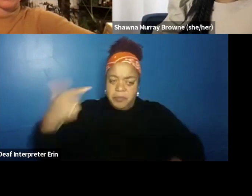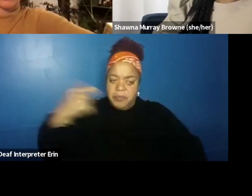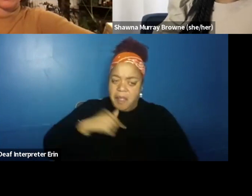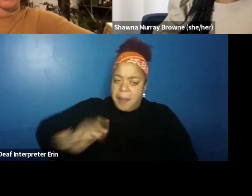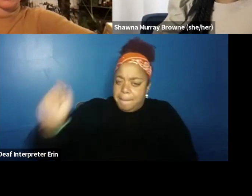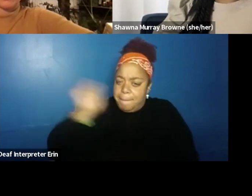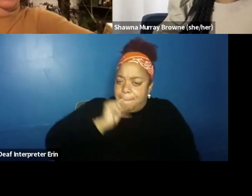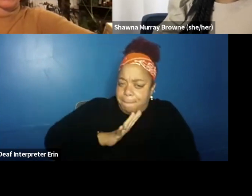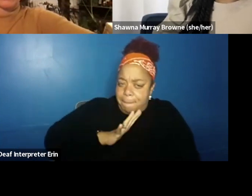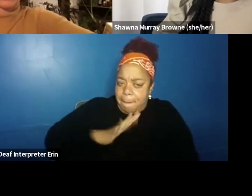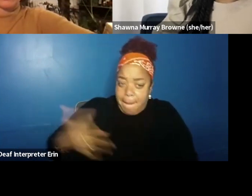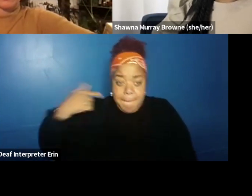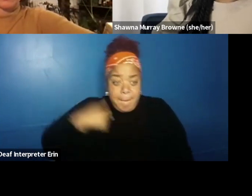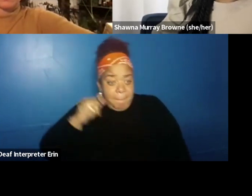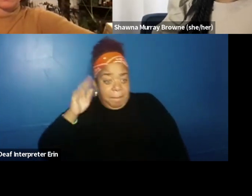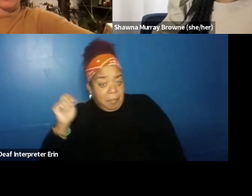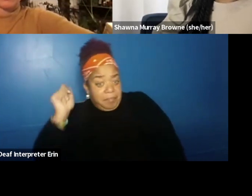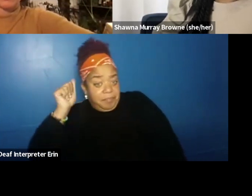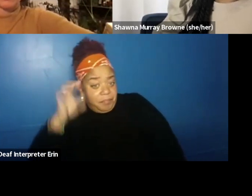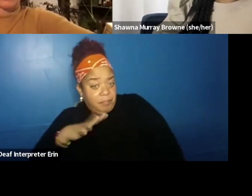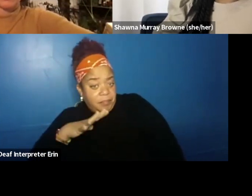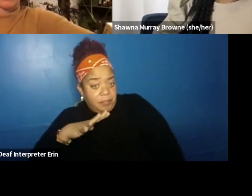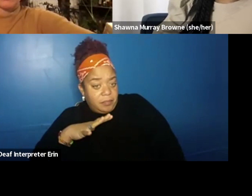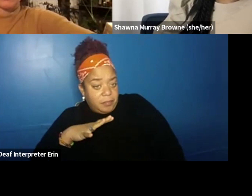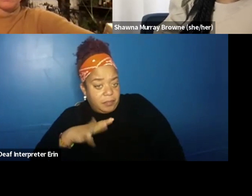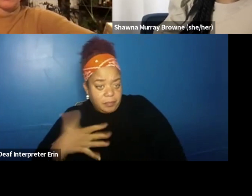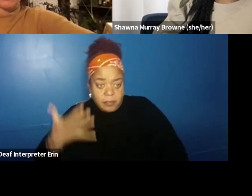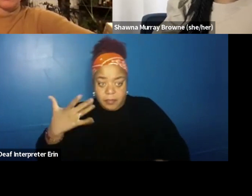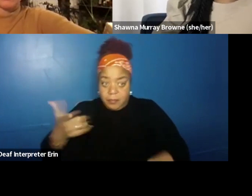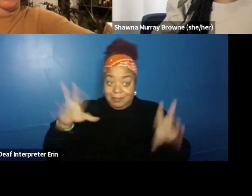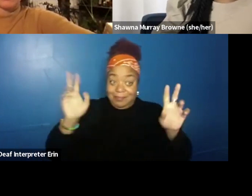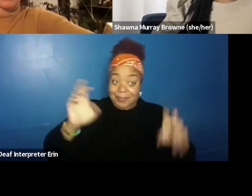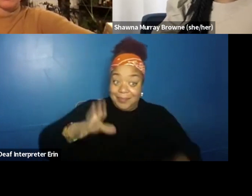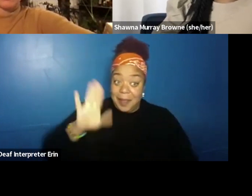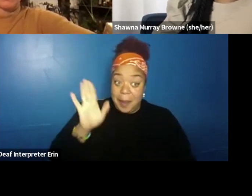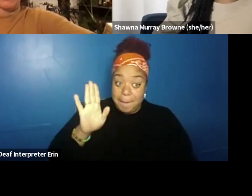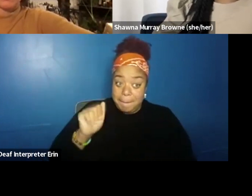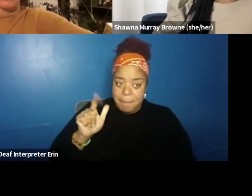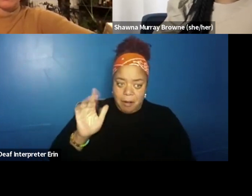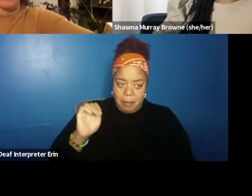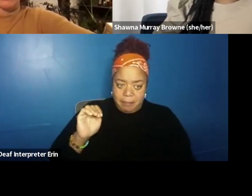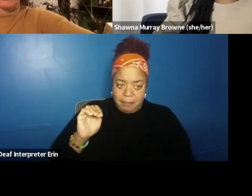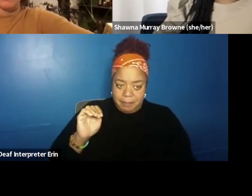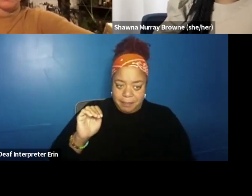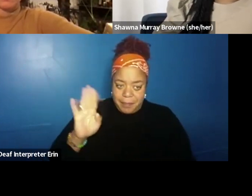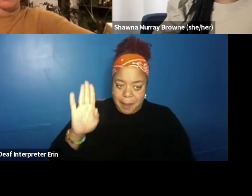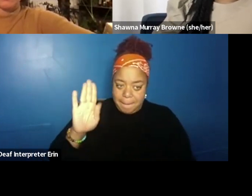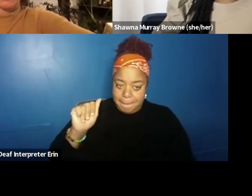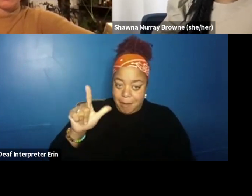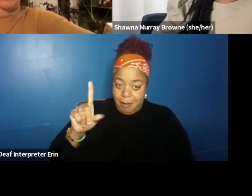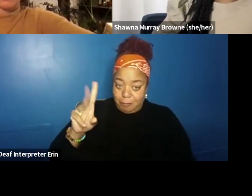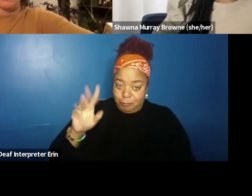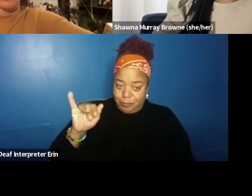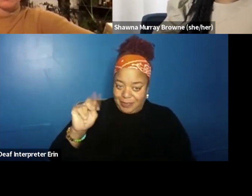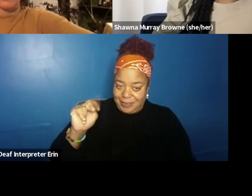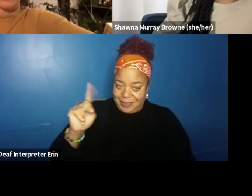Ableism is why Baldwin's equation rejected ableism when he told young